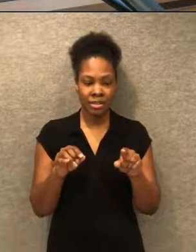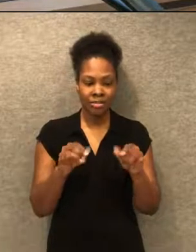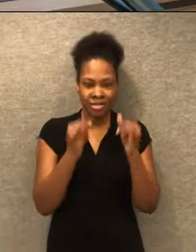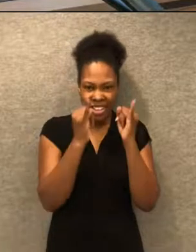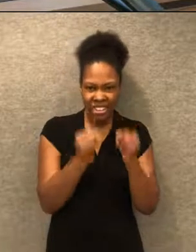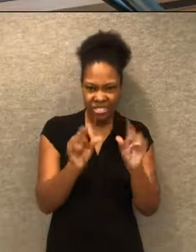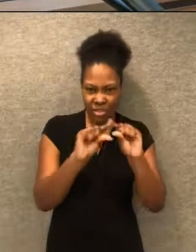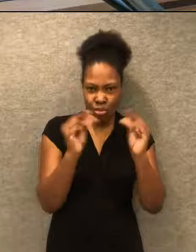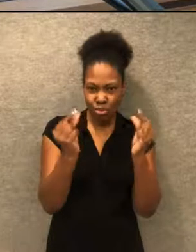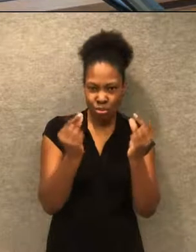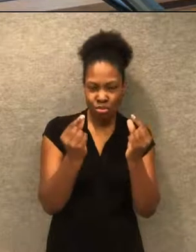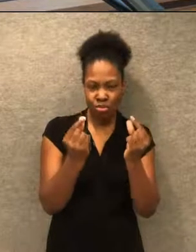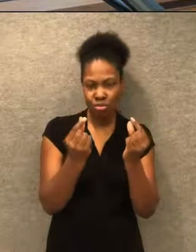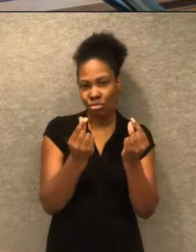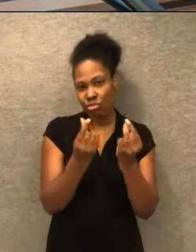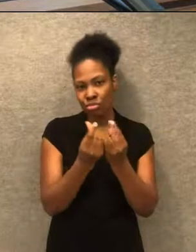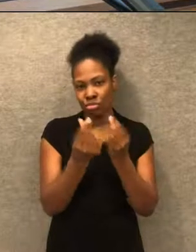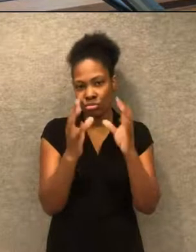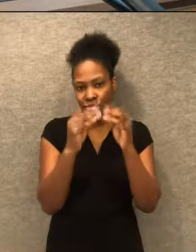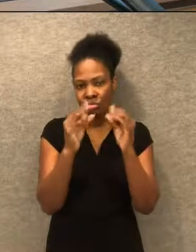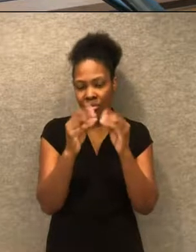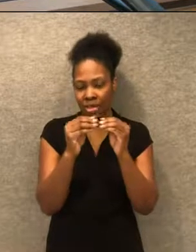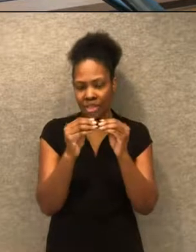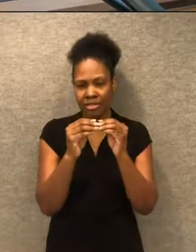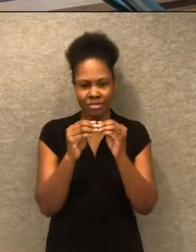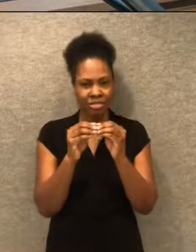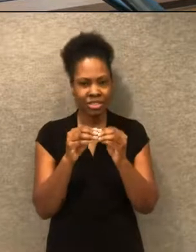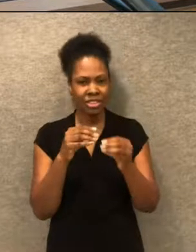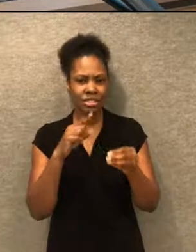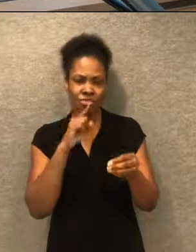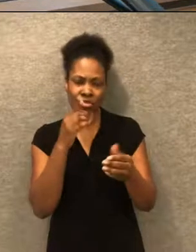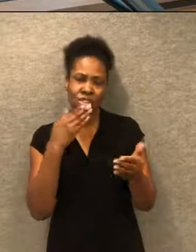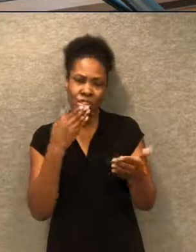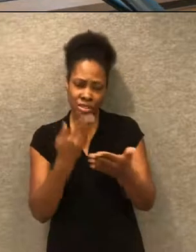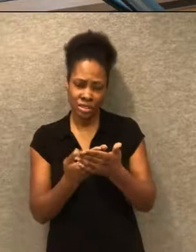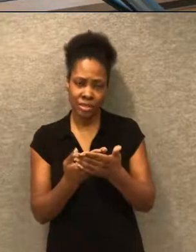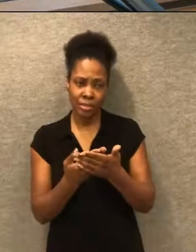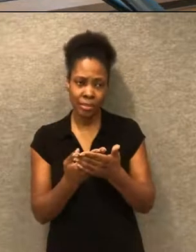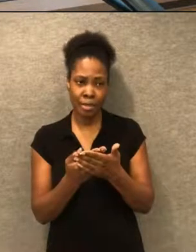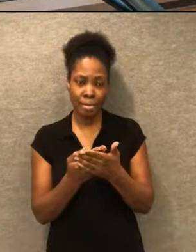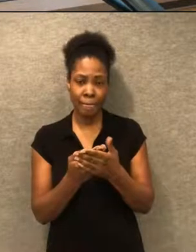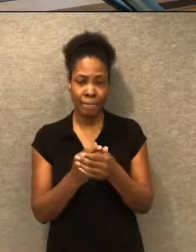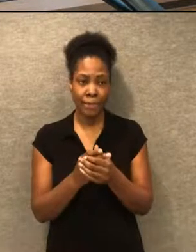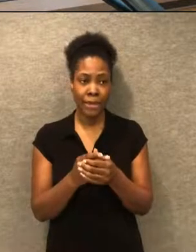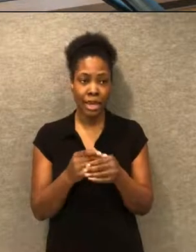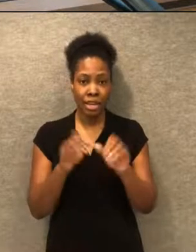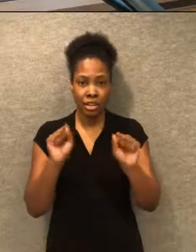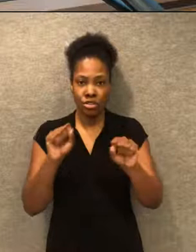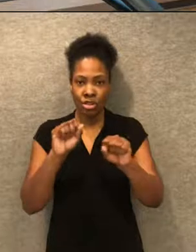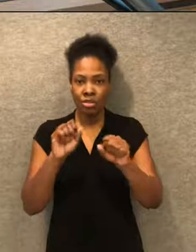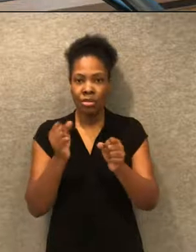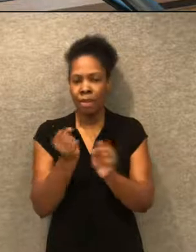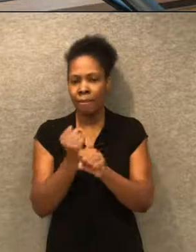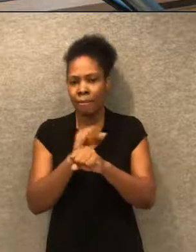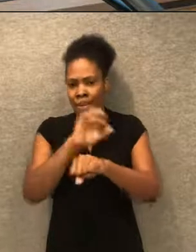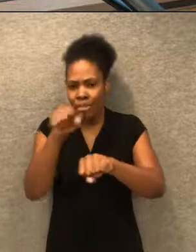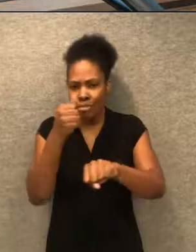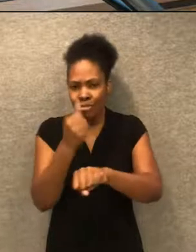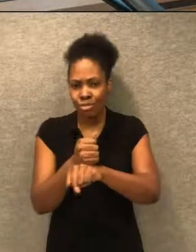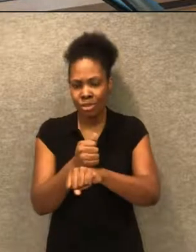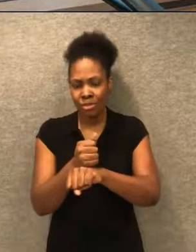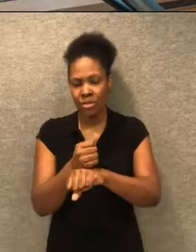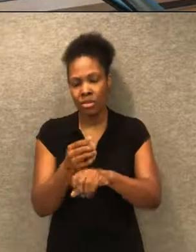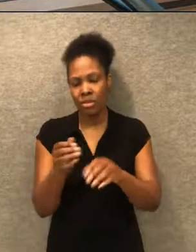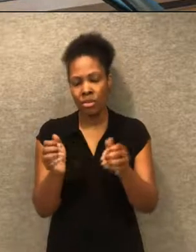on to eogh.org and it has all the details with regards to making an appointment with our behavioral health specialist. We have both